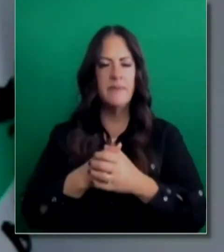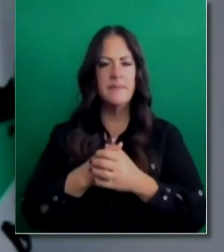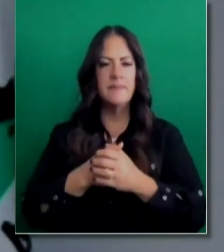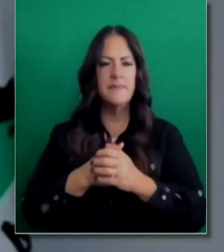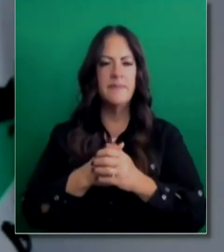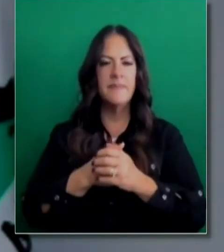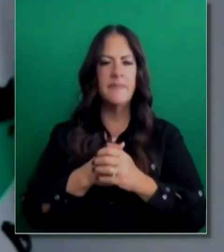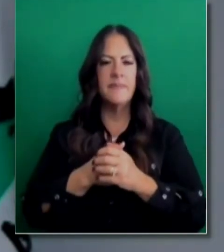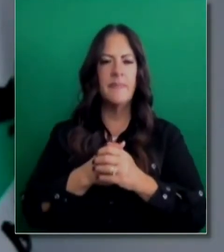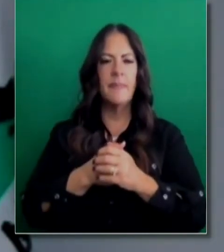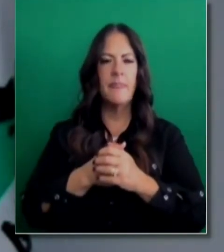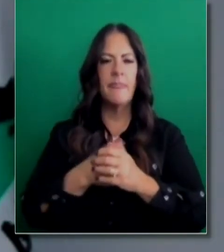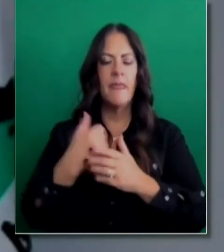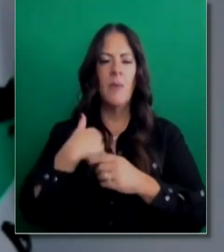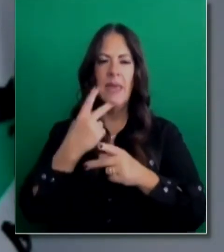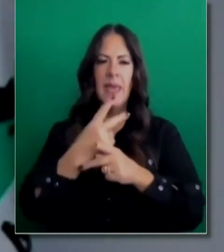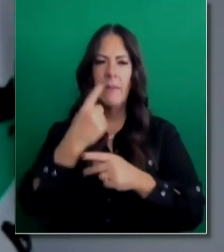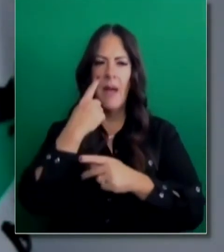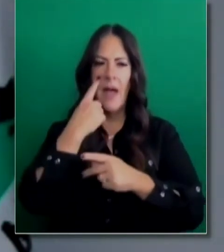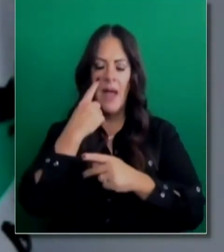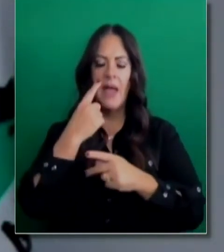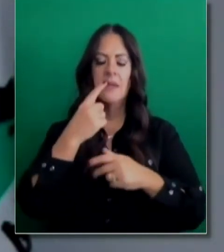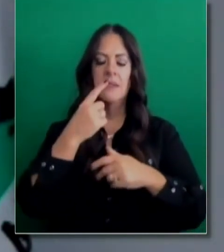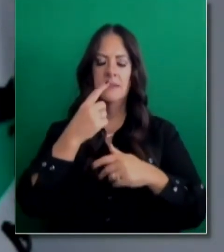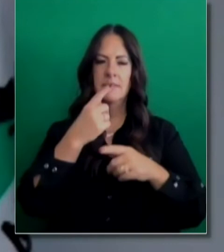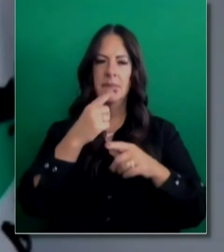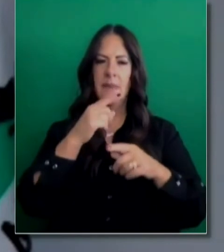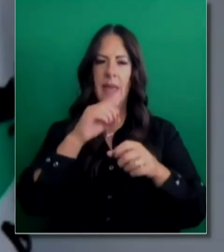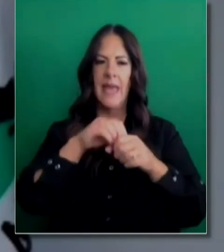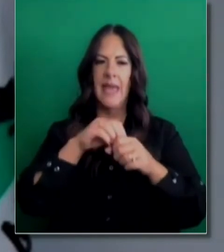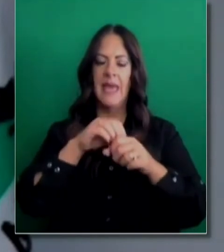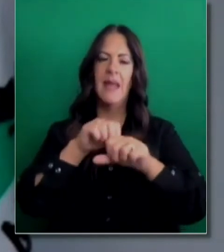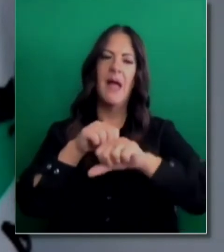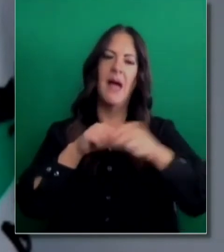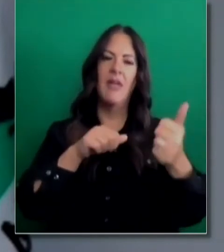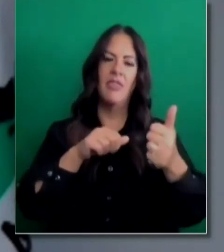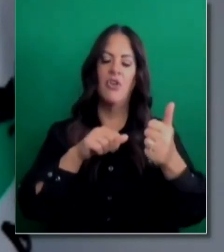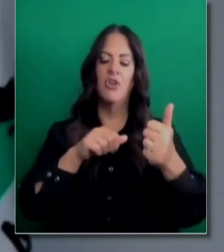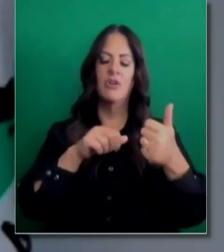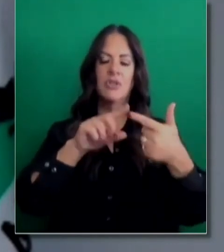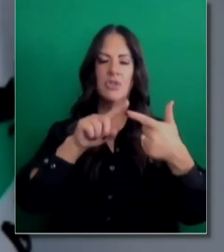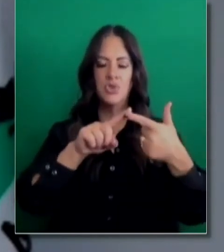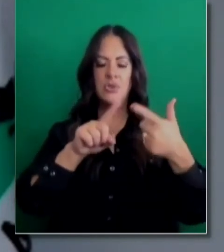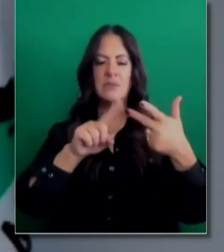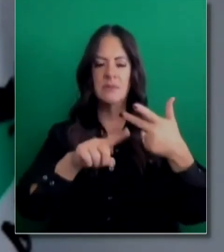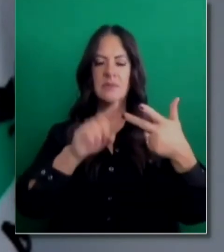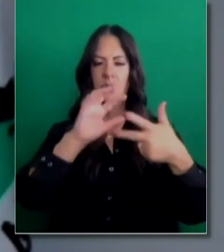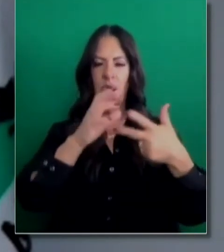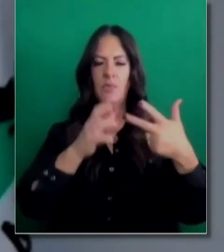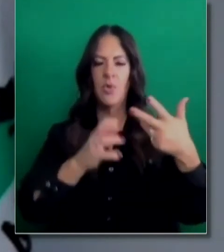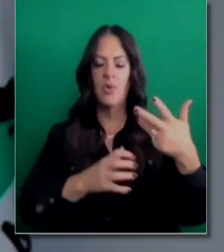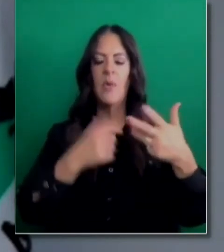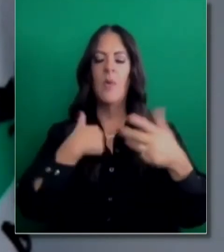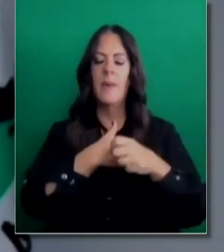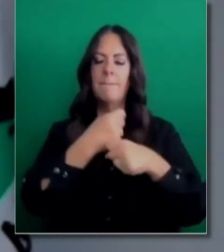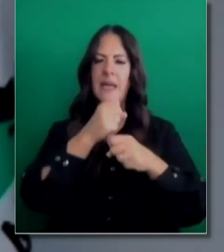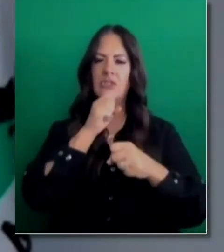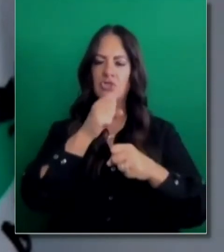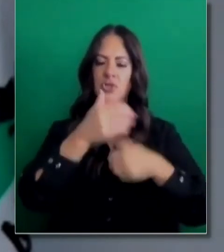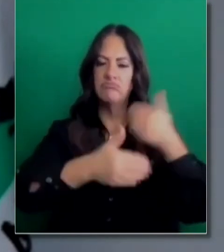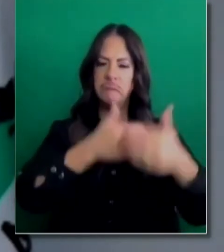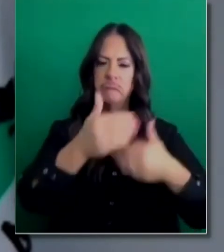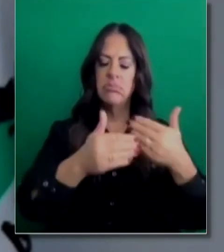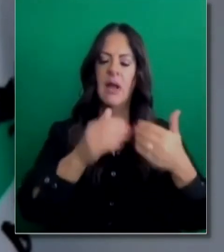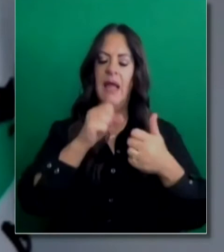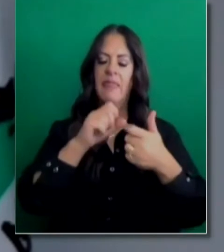while keeping an eye on the ability to move forward into those other phases and those other tiers so that more Californians can get that